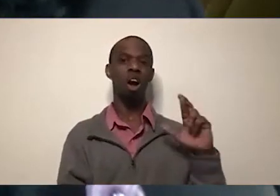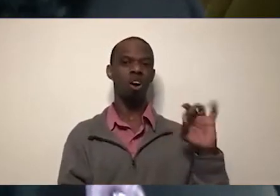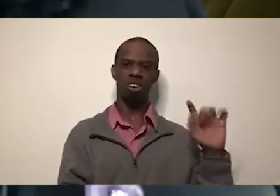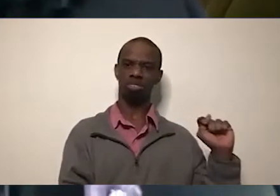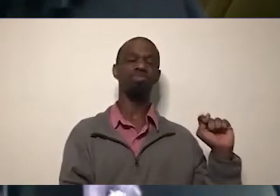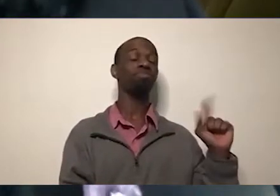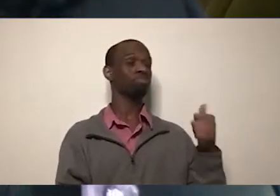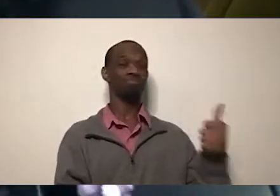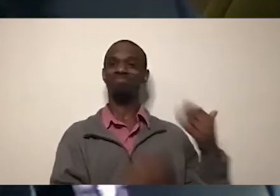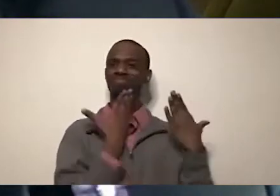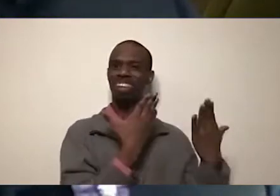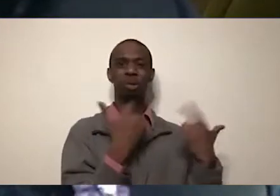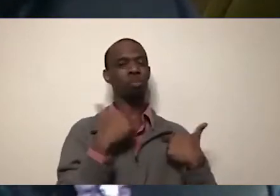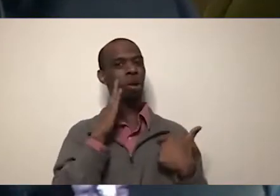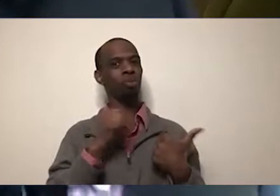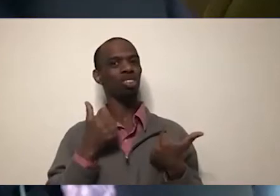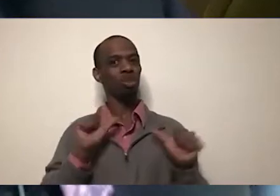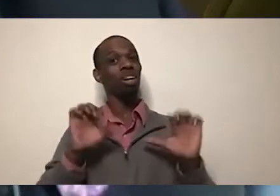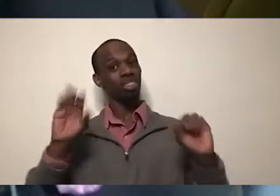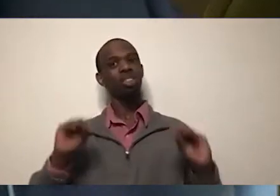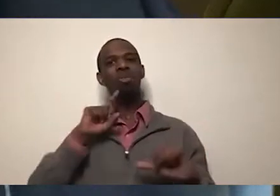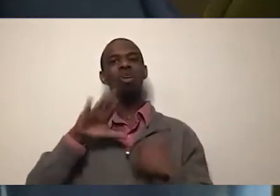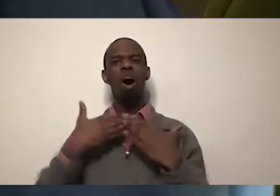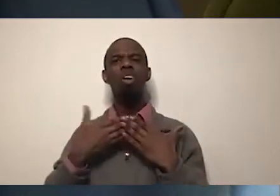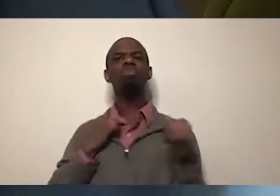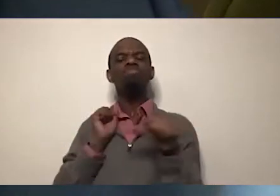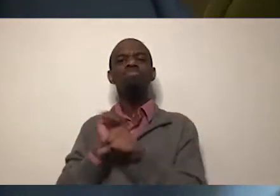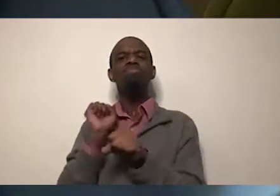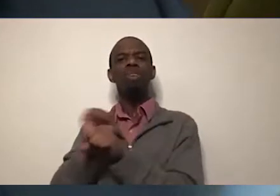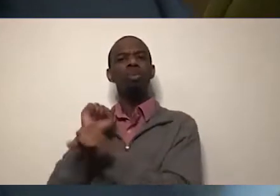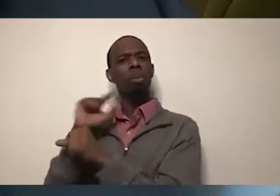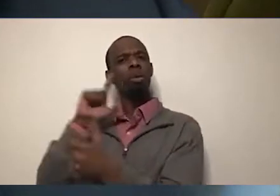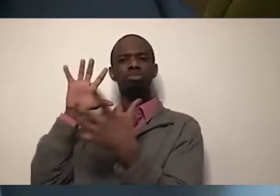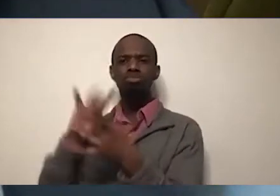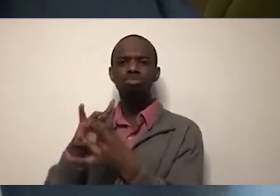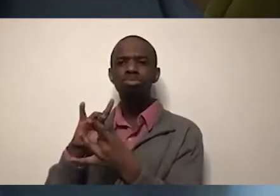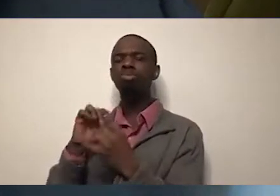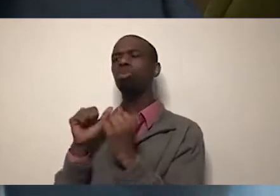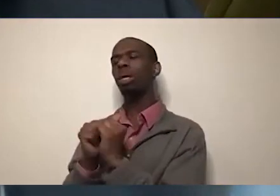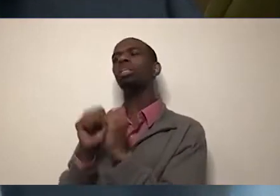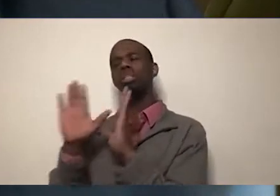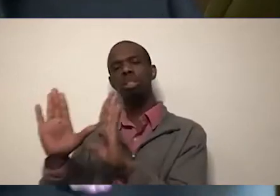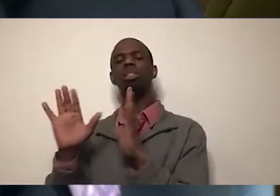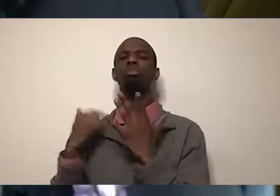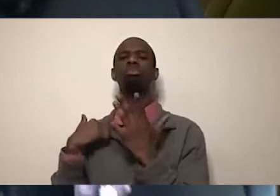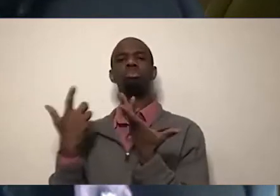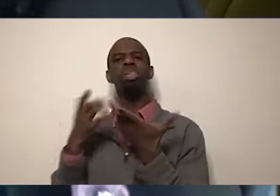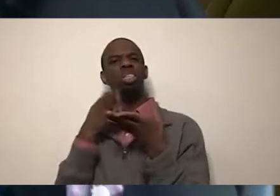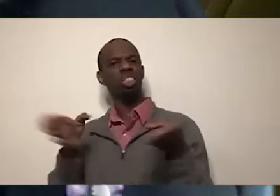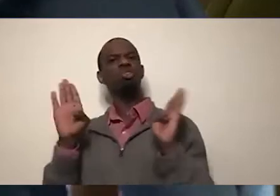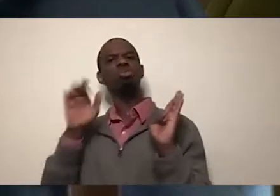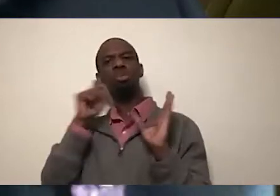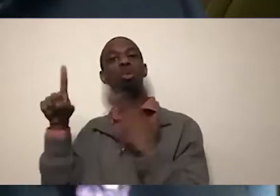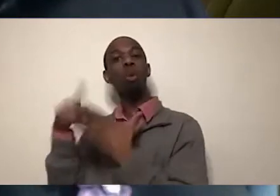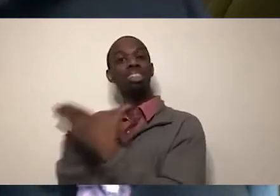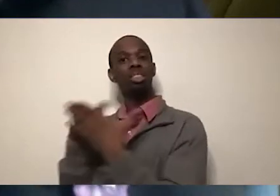I can think of that really stand out. And one is that in the early 1980s, I had a fantastic job. I worked at a poison control center and